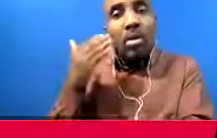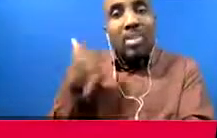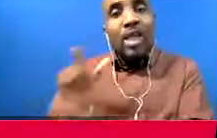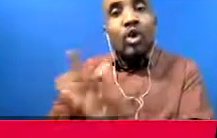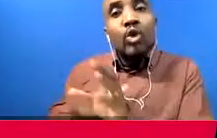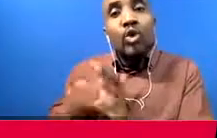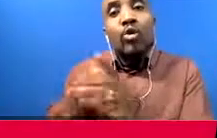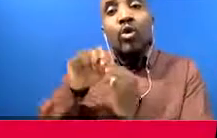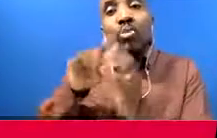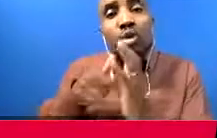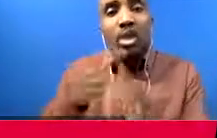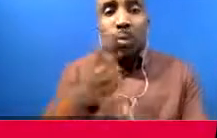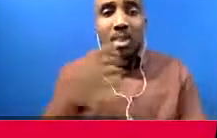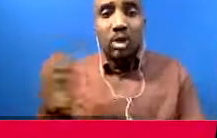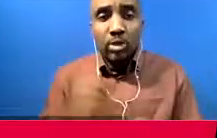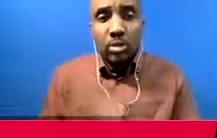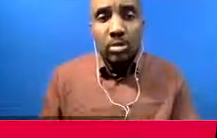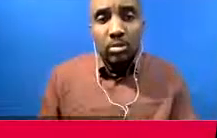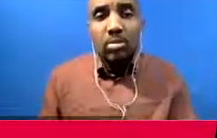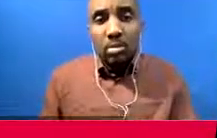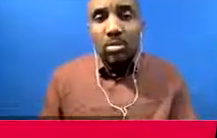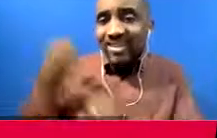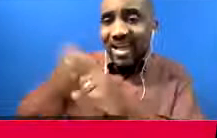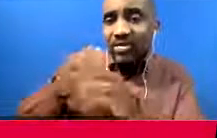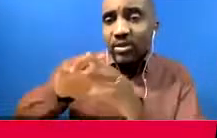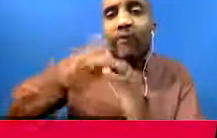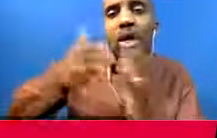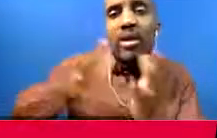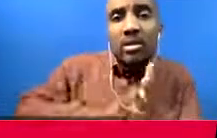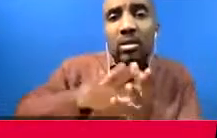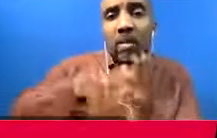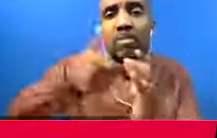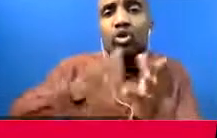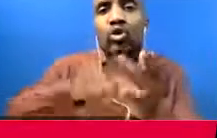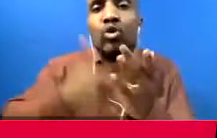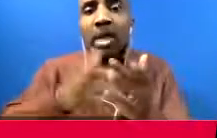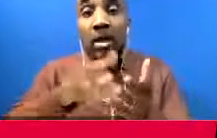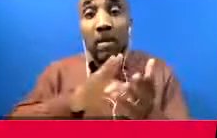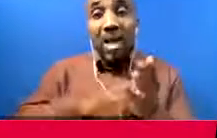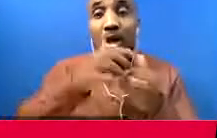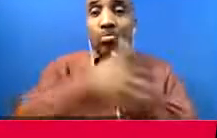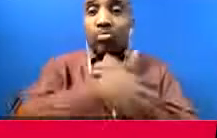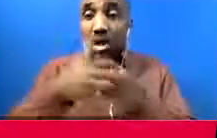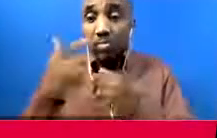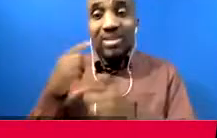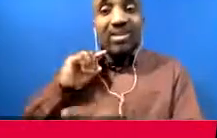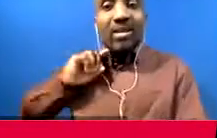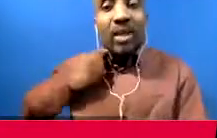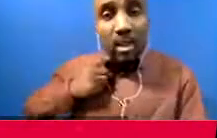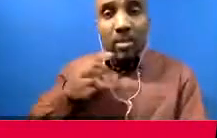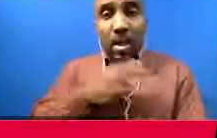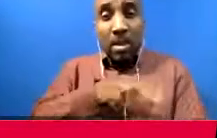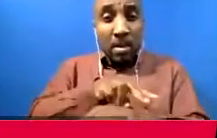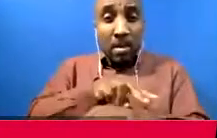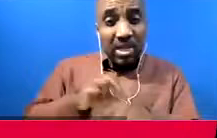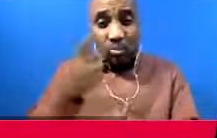the Black Youth Project, 100, and activists from Ferguson, Missouri, where Mike Brown was murdered by the police a year before. And